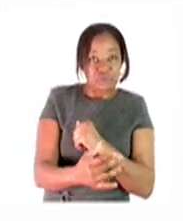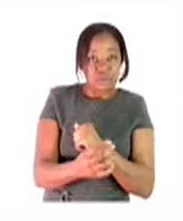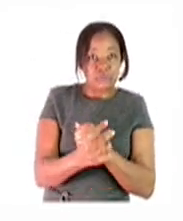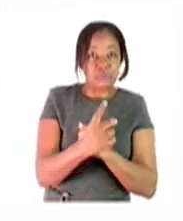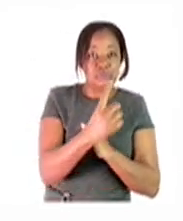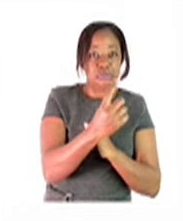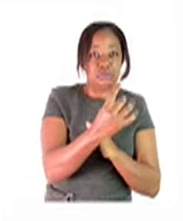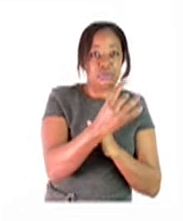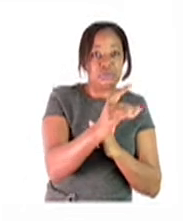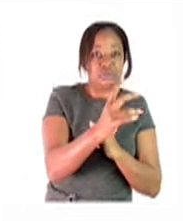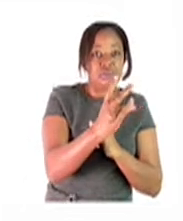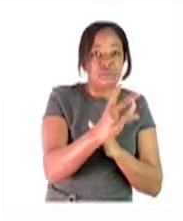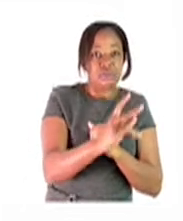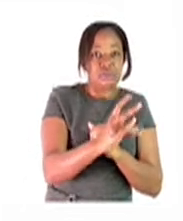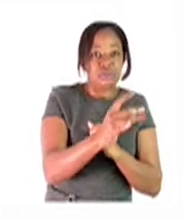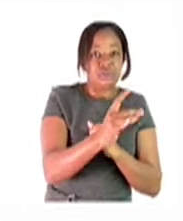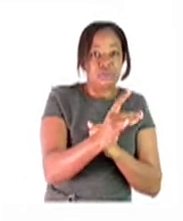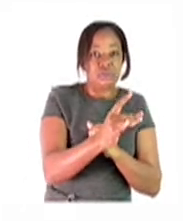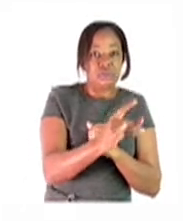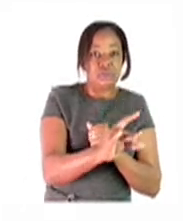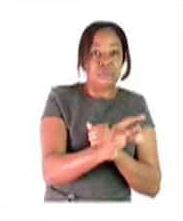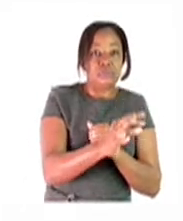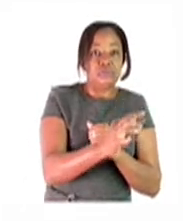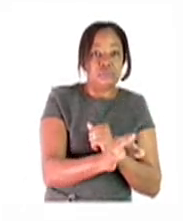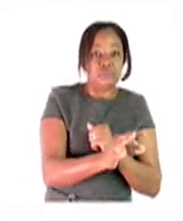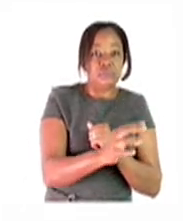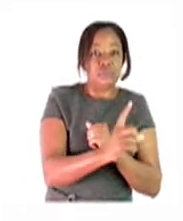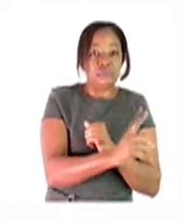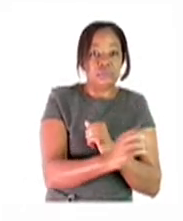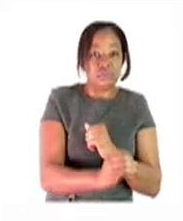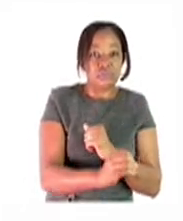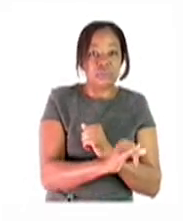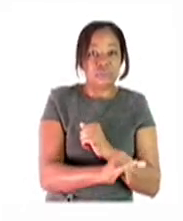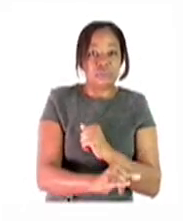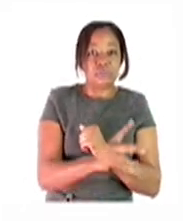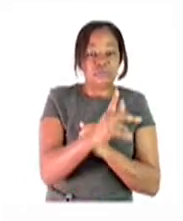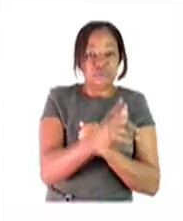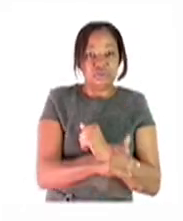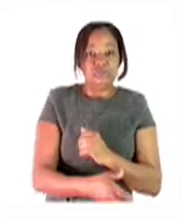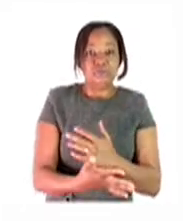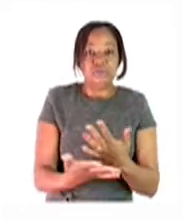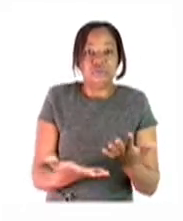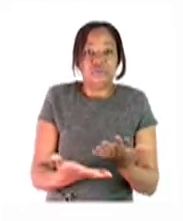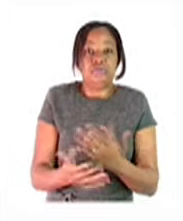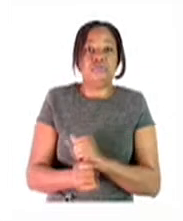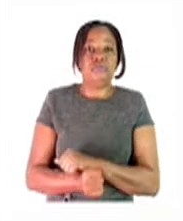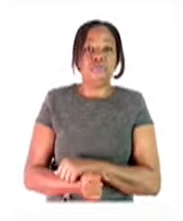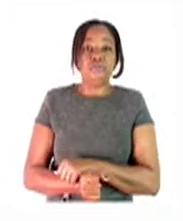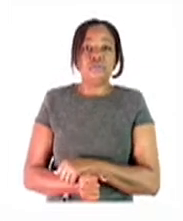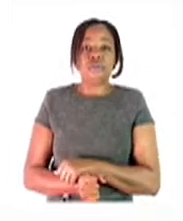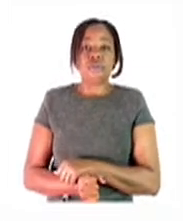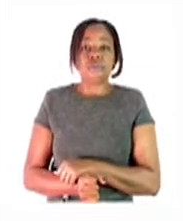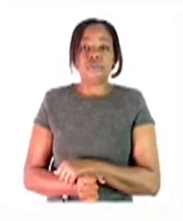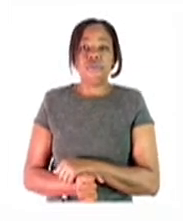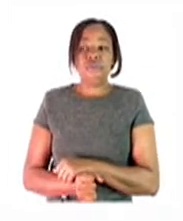jewels, pews. The reported a robbery. News,